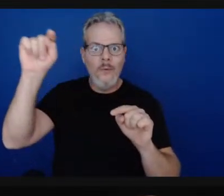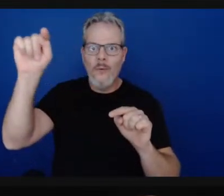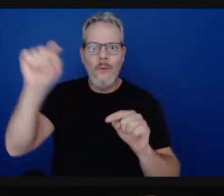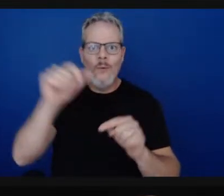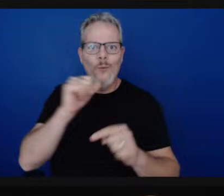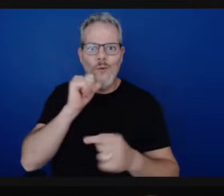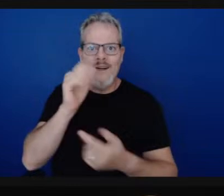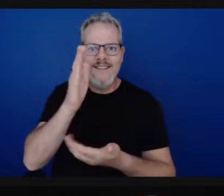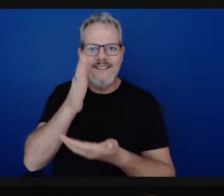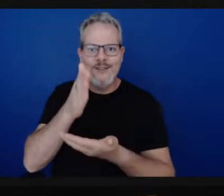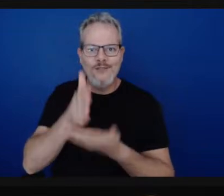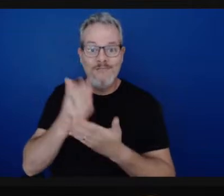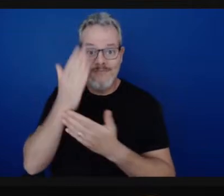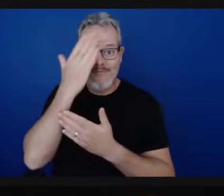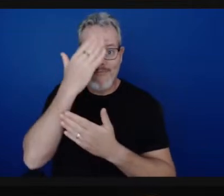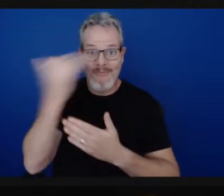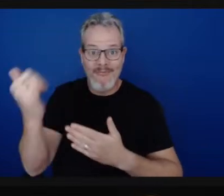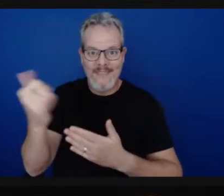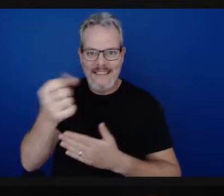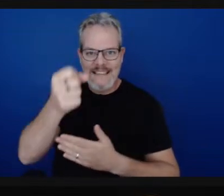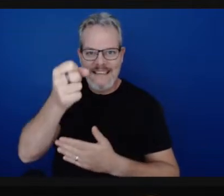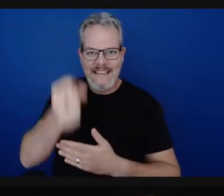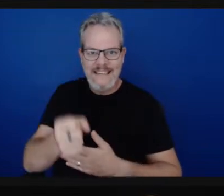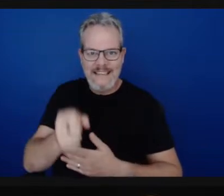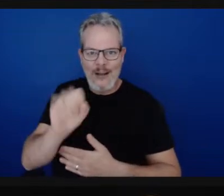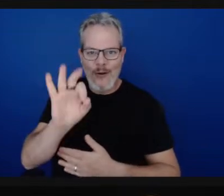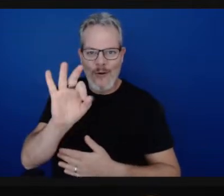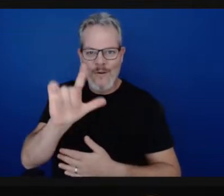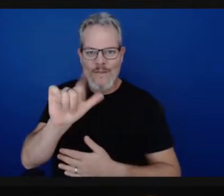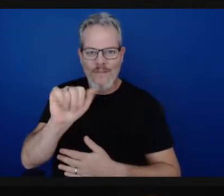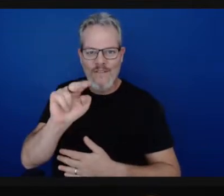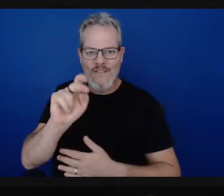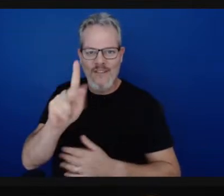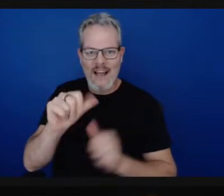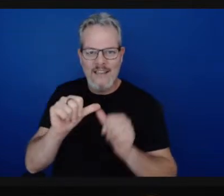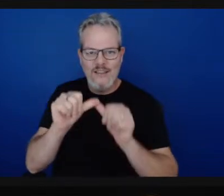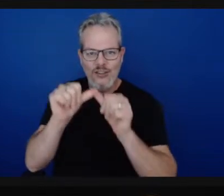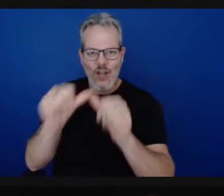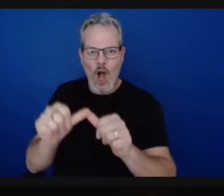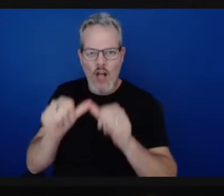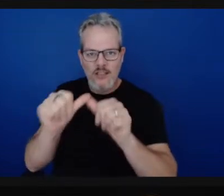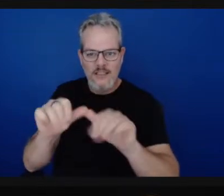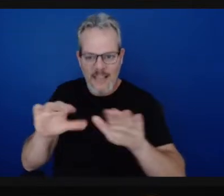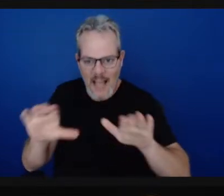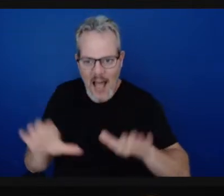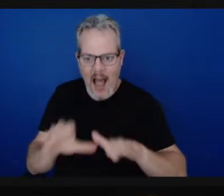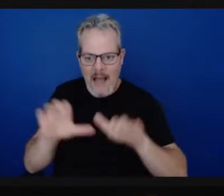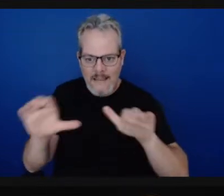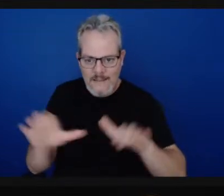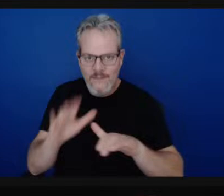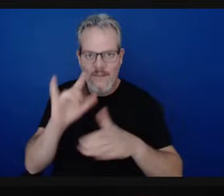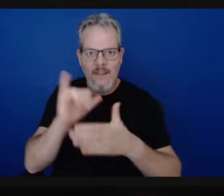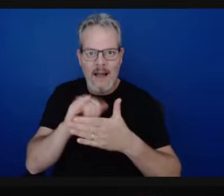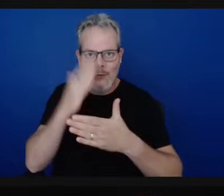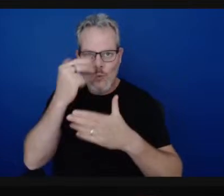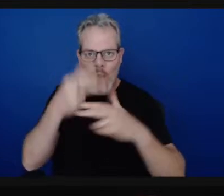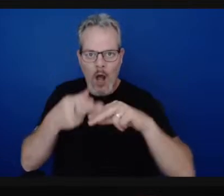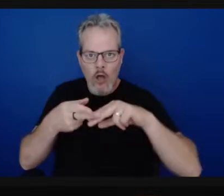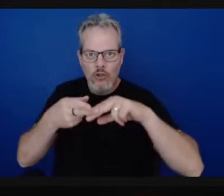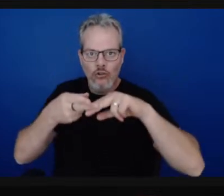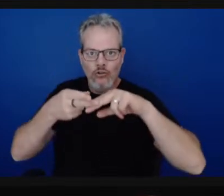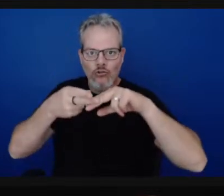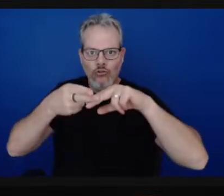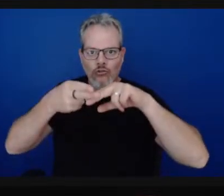because the south flank is almost constantly active, and that gives it this constant incline rate that